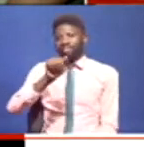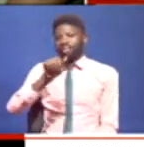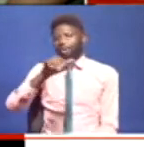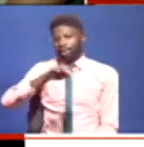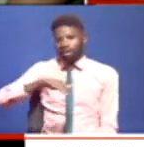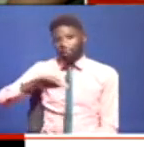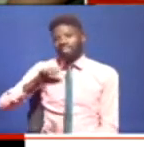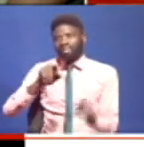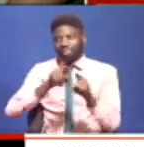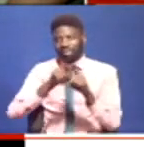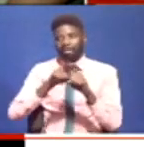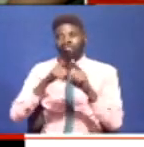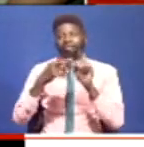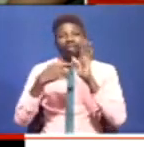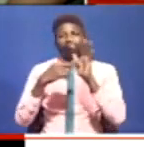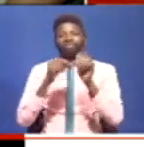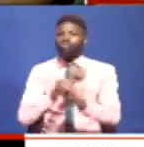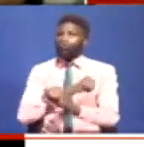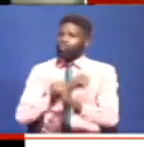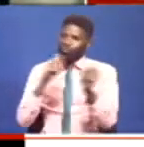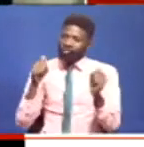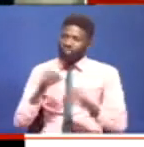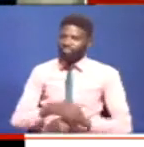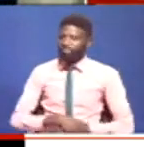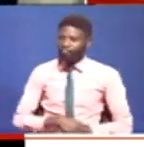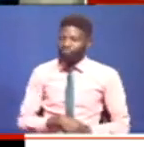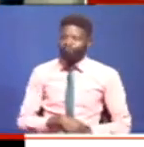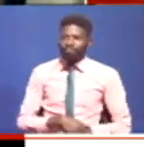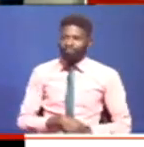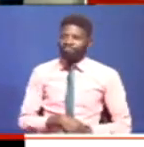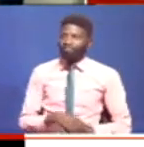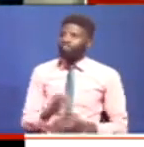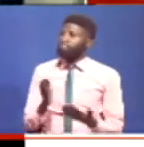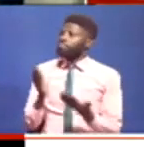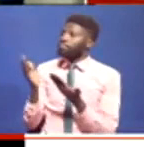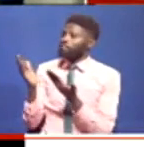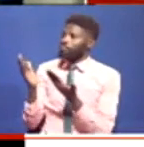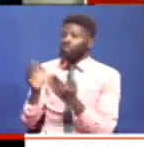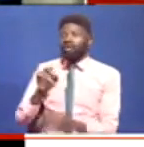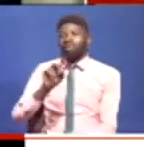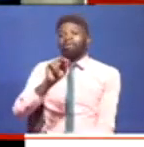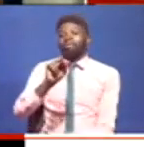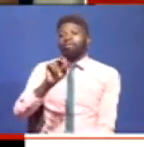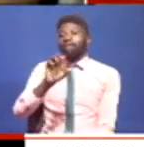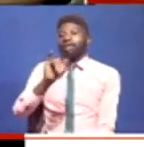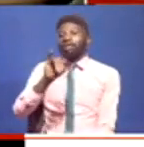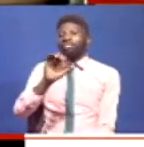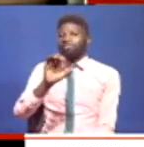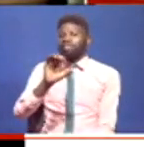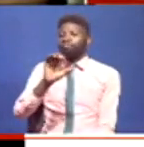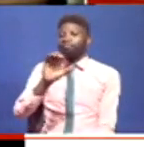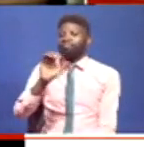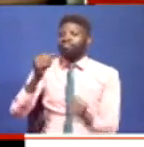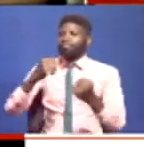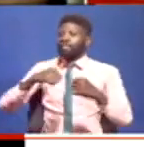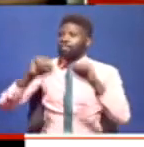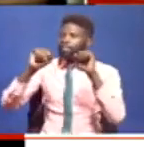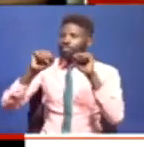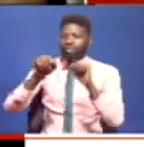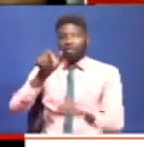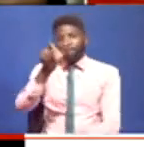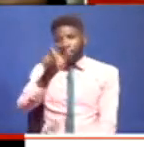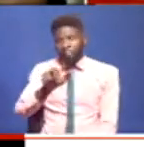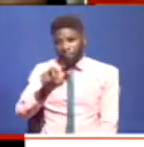very well represented. All right, so that is the National Cohesion and Integration Commission Chairperson,